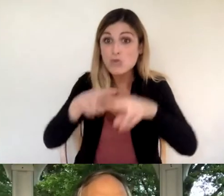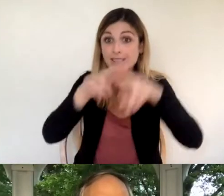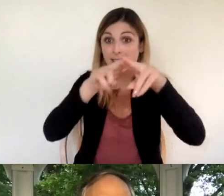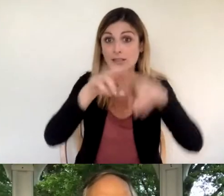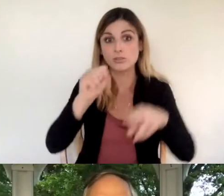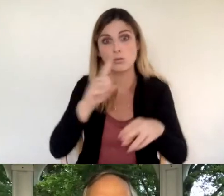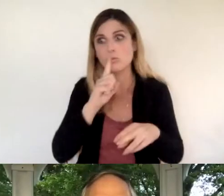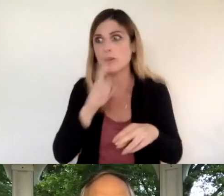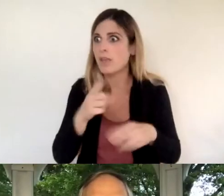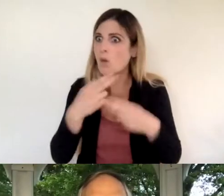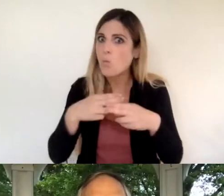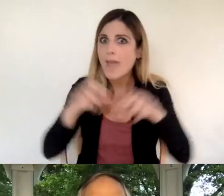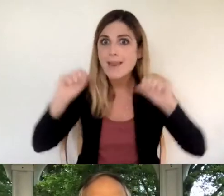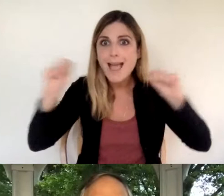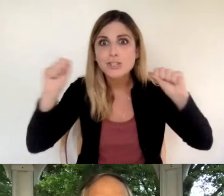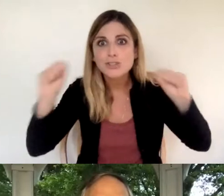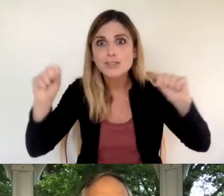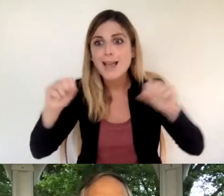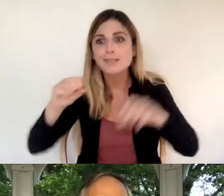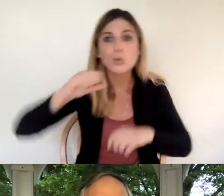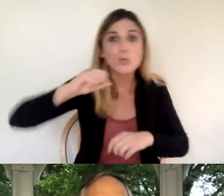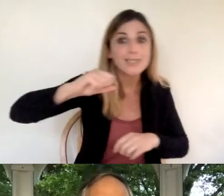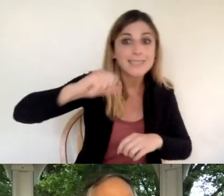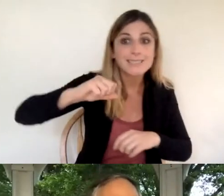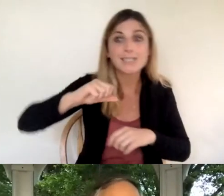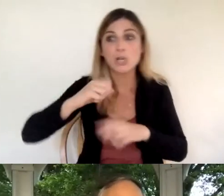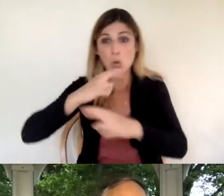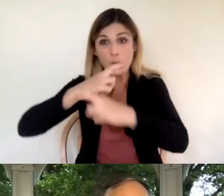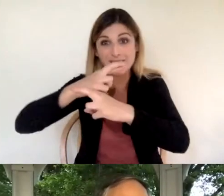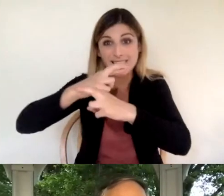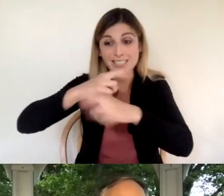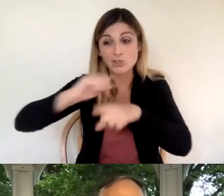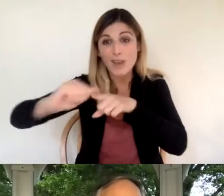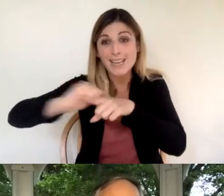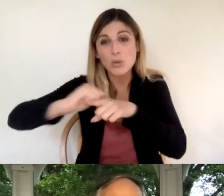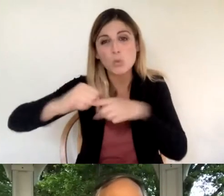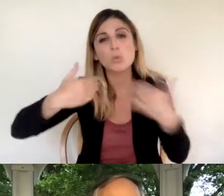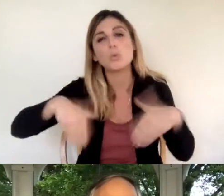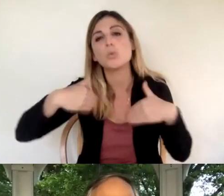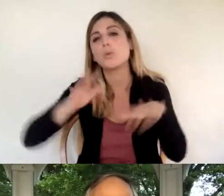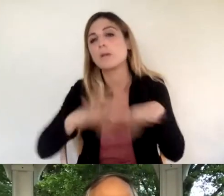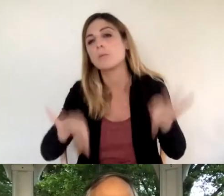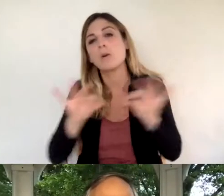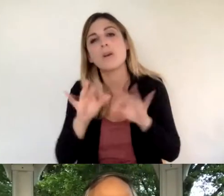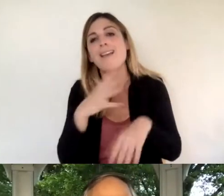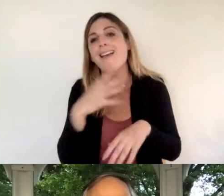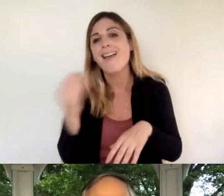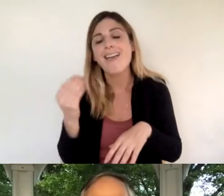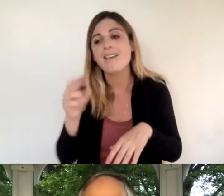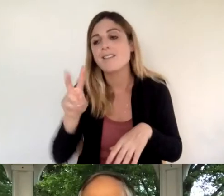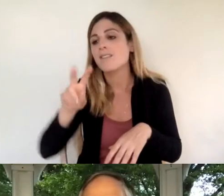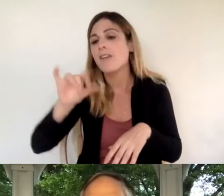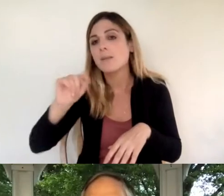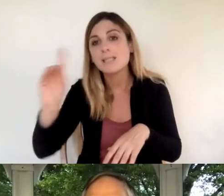exercise, resistance training is so important. That, and as you say, vitamin D, and all the things that are in greens,